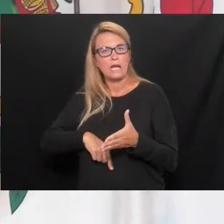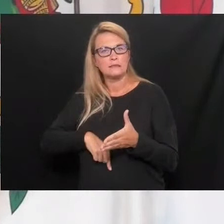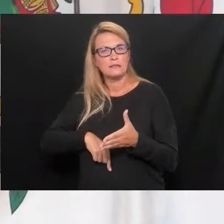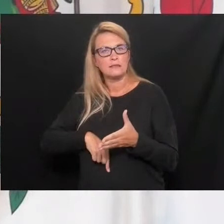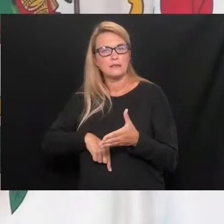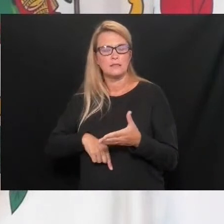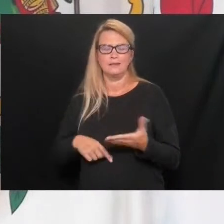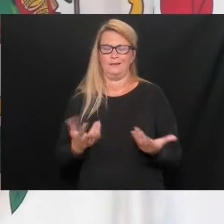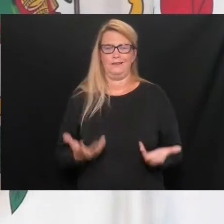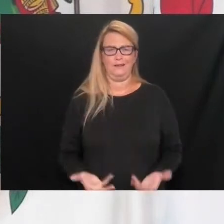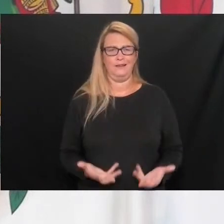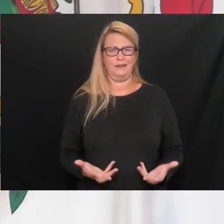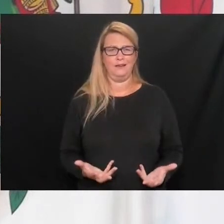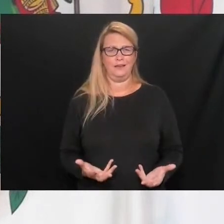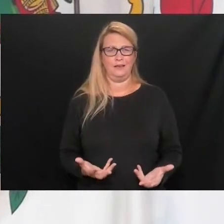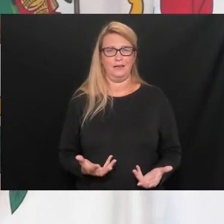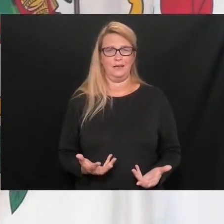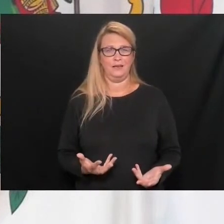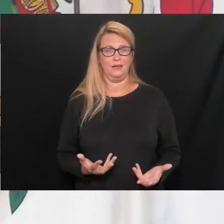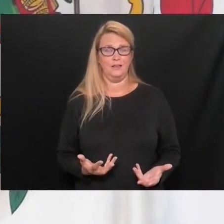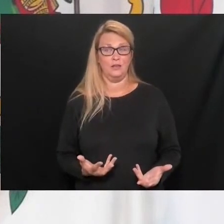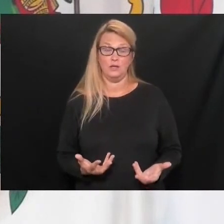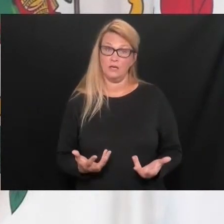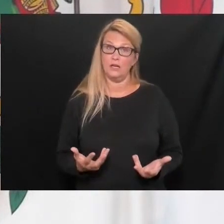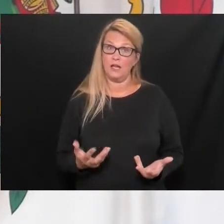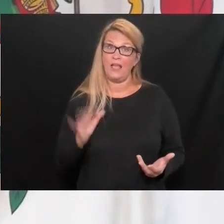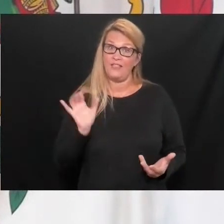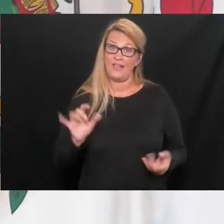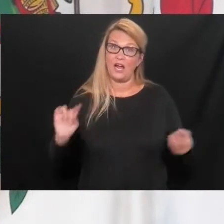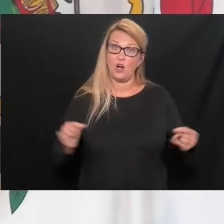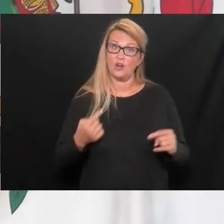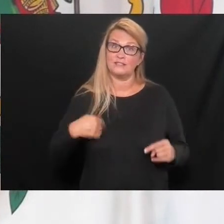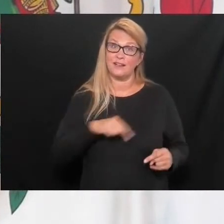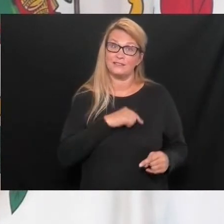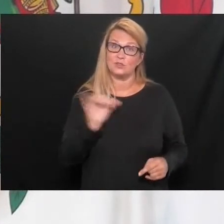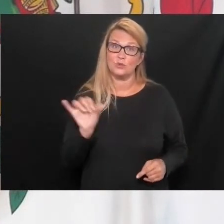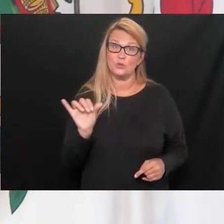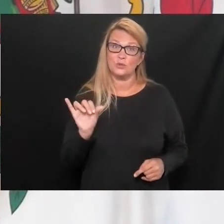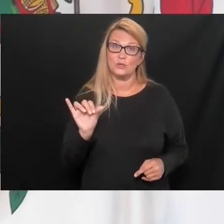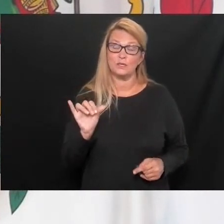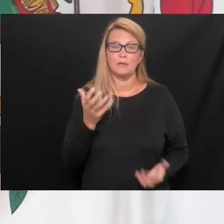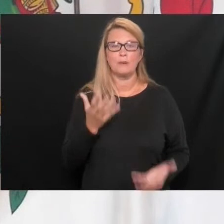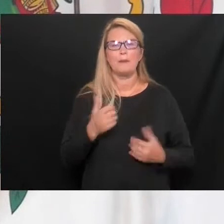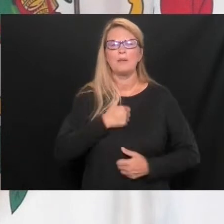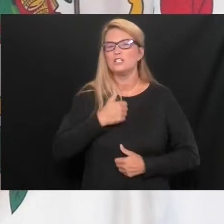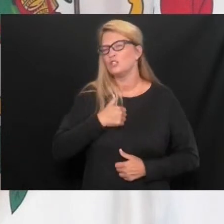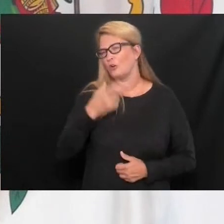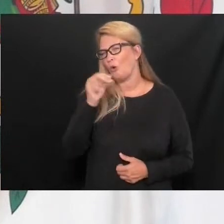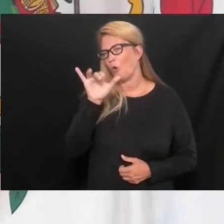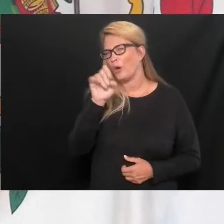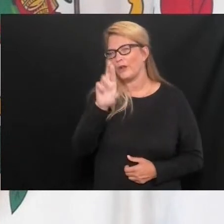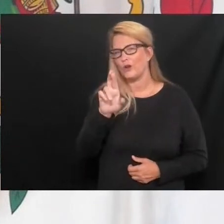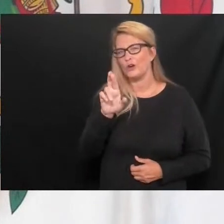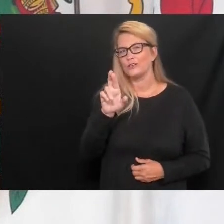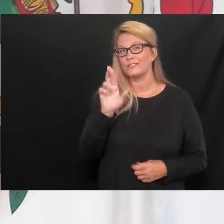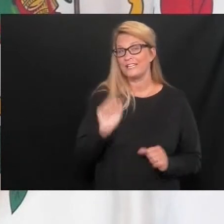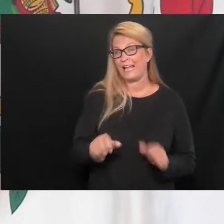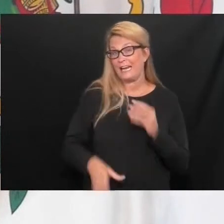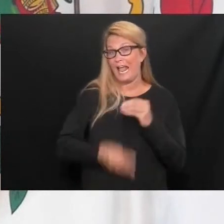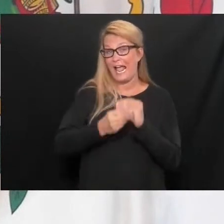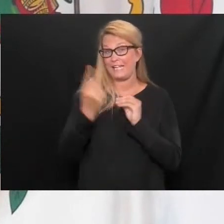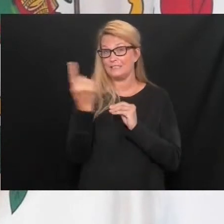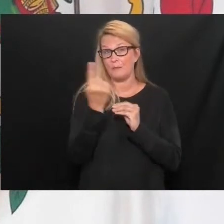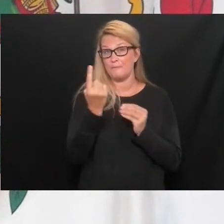not get vaccinated. Well, that hurts us too. But maybe General Hoyer's got something else, that he'd like to add to this.